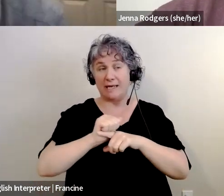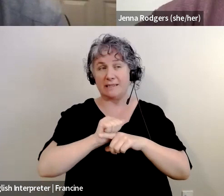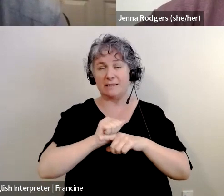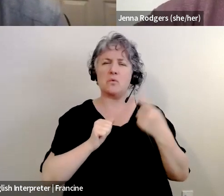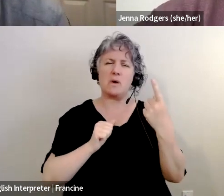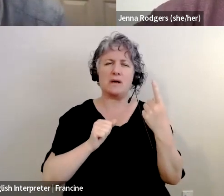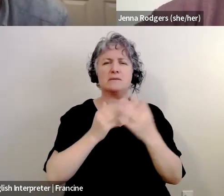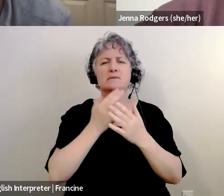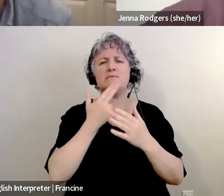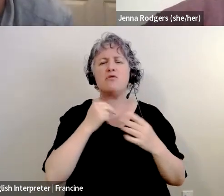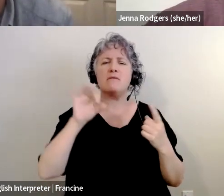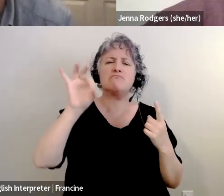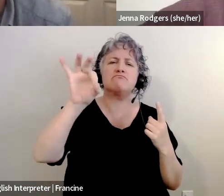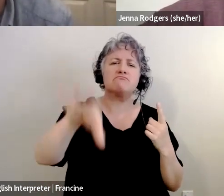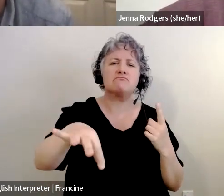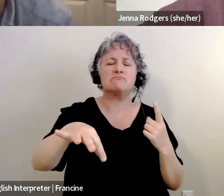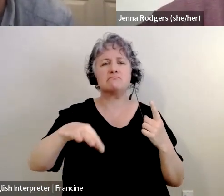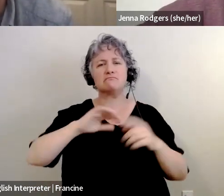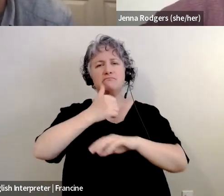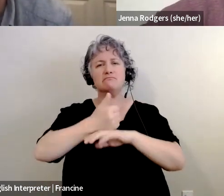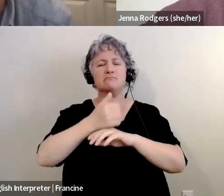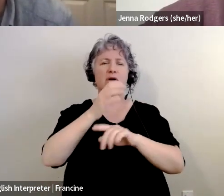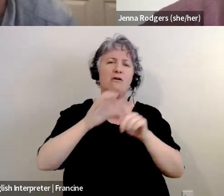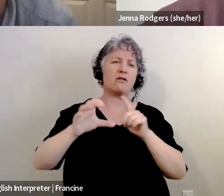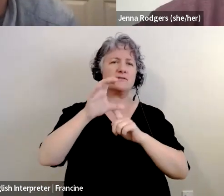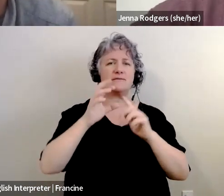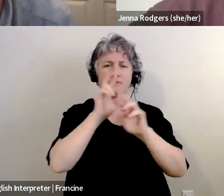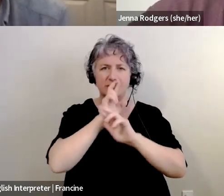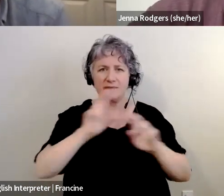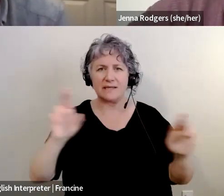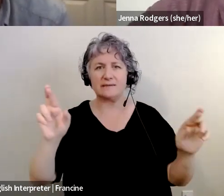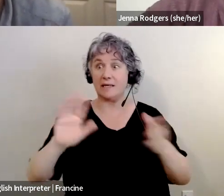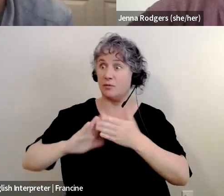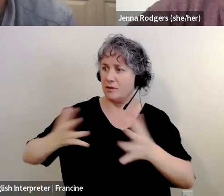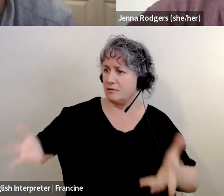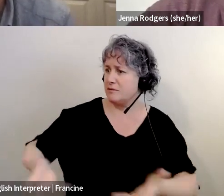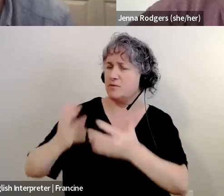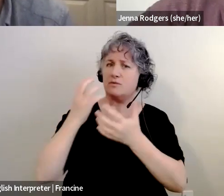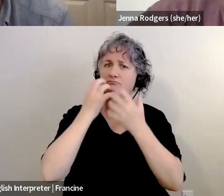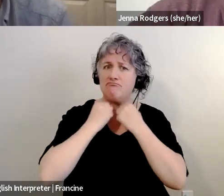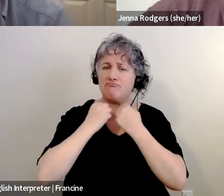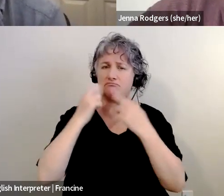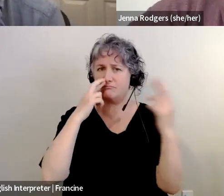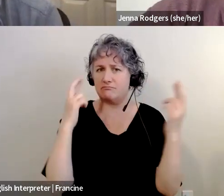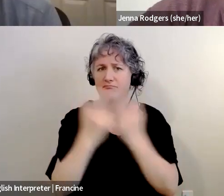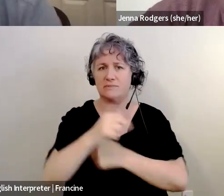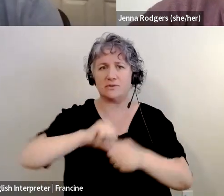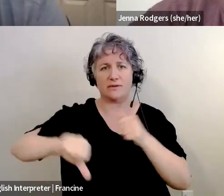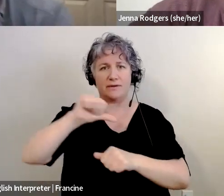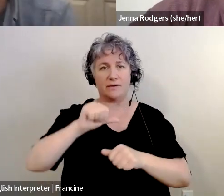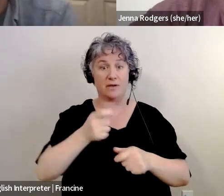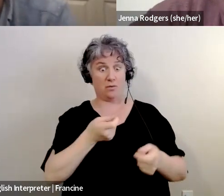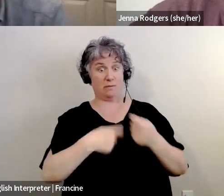piece in creating a culture of respect and encouraging communities to care for one another. It does not replace supports in place